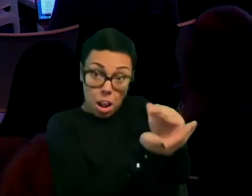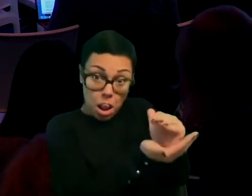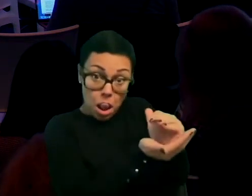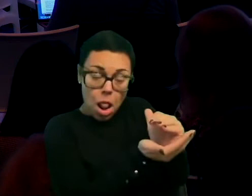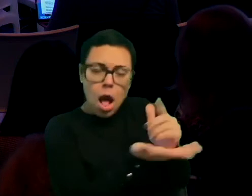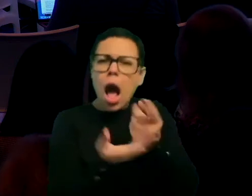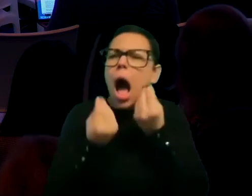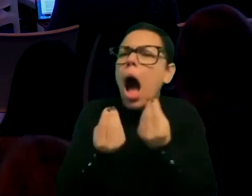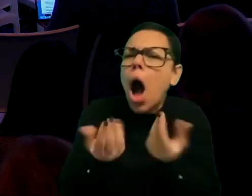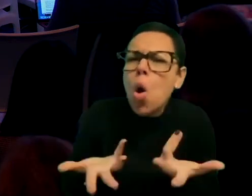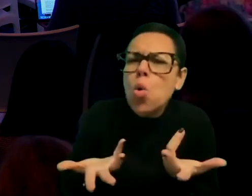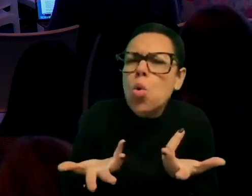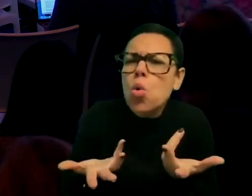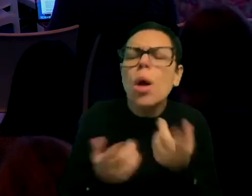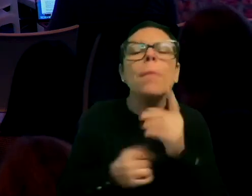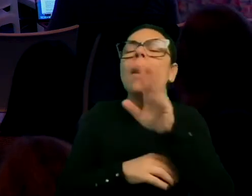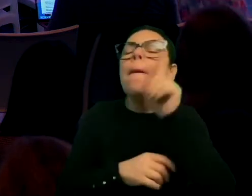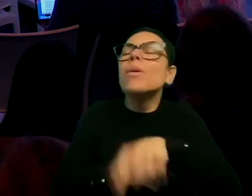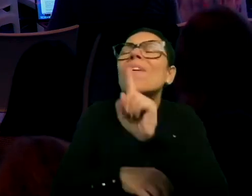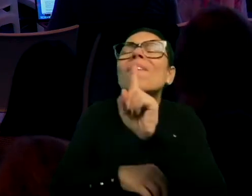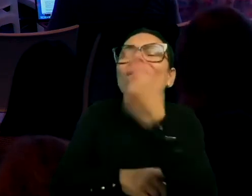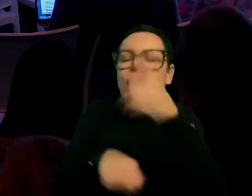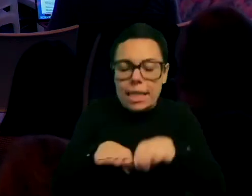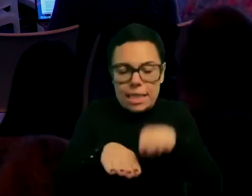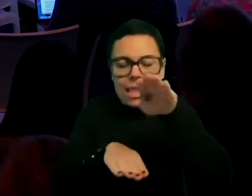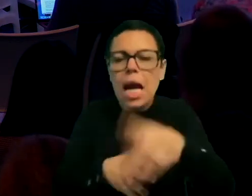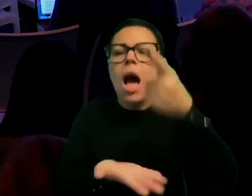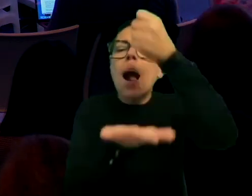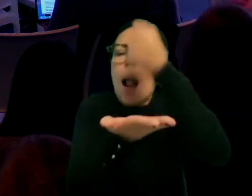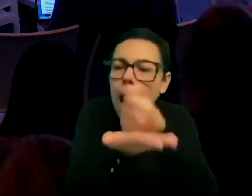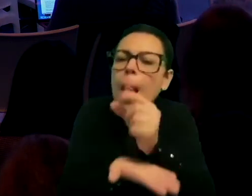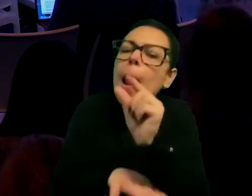them on board as well. Yes, and also as you get a lot of more companies with